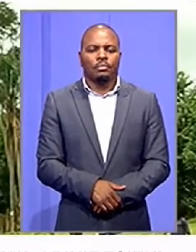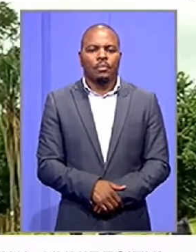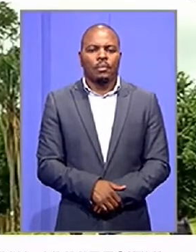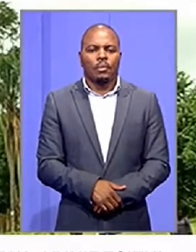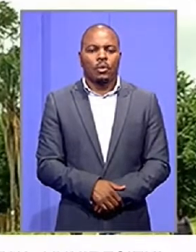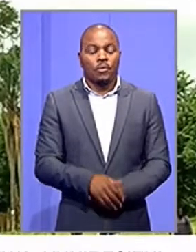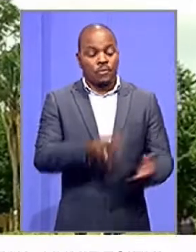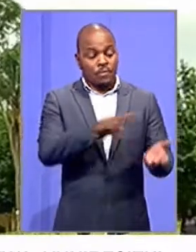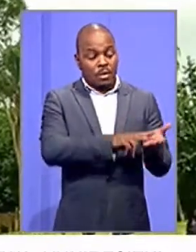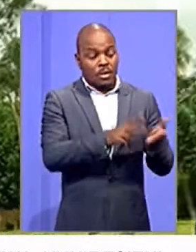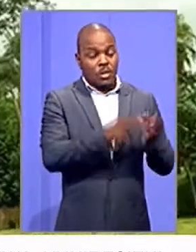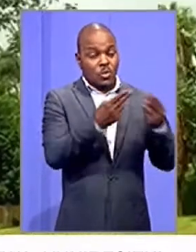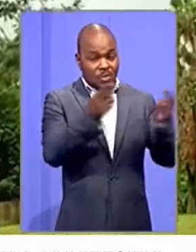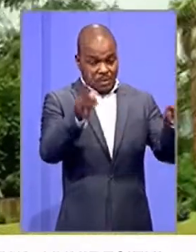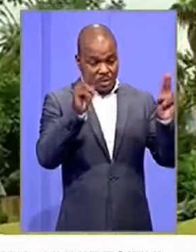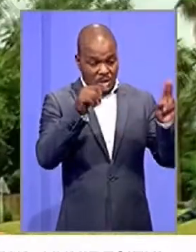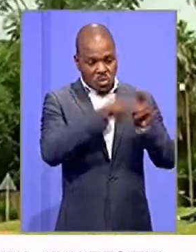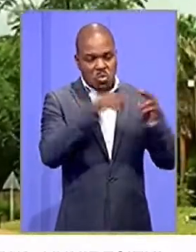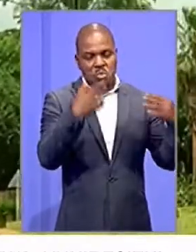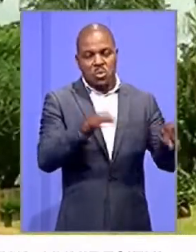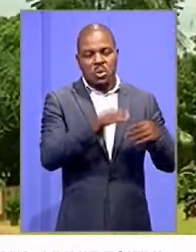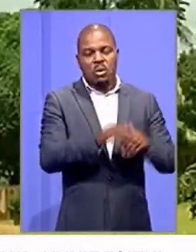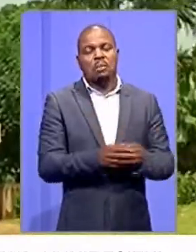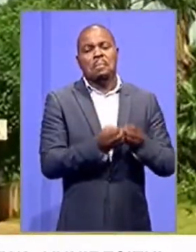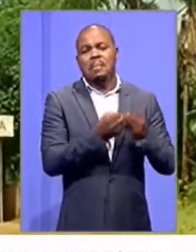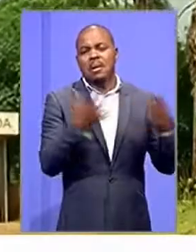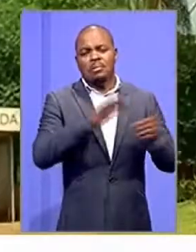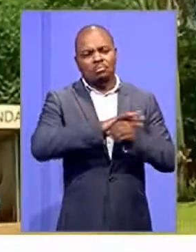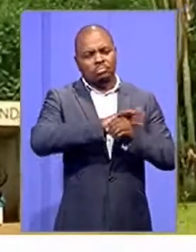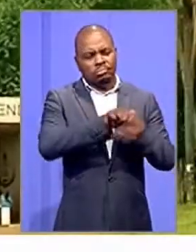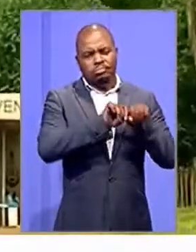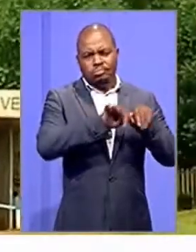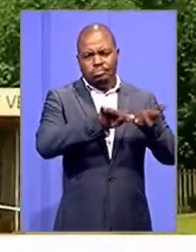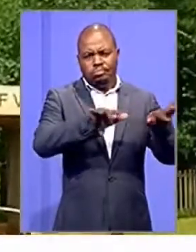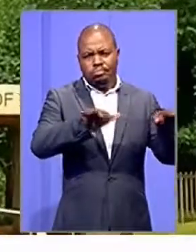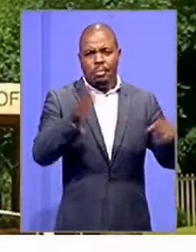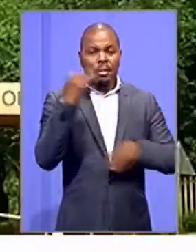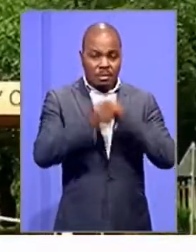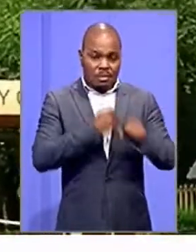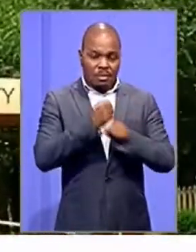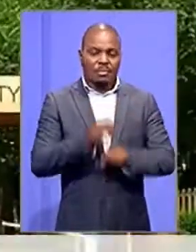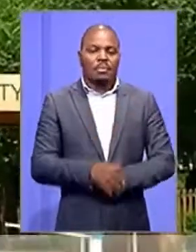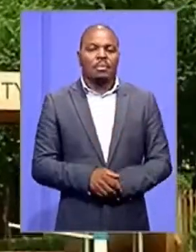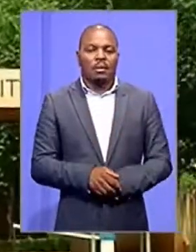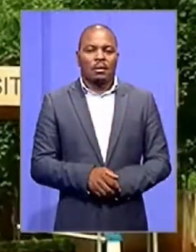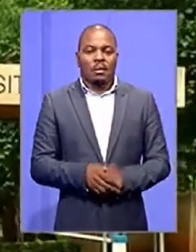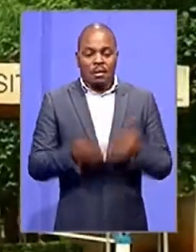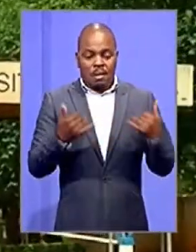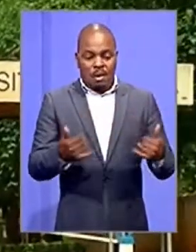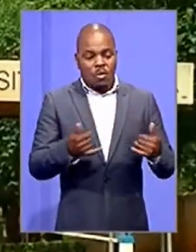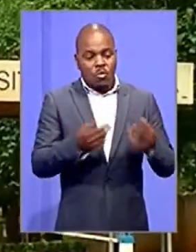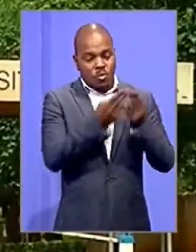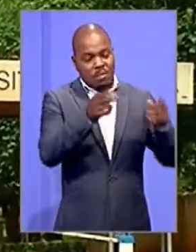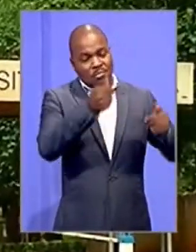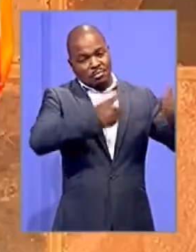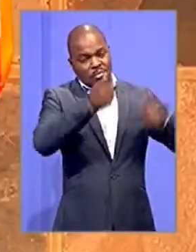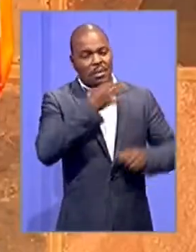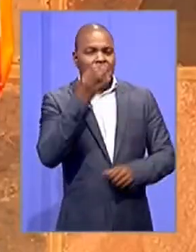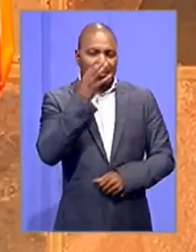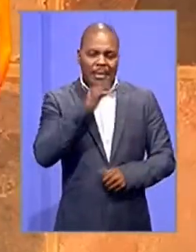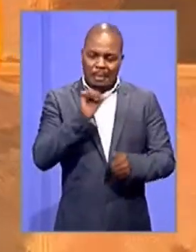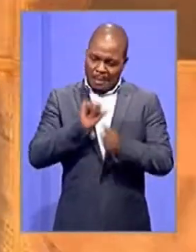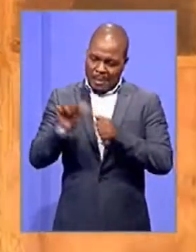University ya Venda e temogetše diphetetšo tše magolo tša twatši ya corona ngwagola. Bjale boetapele bja yunibesithi bo re ka ge thibela